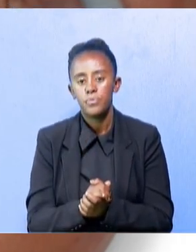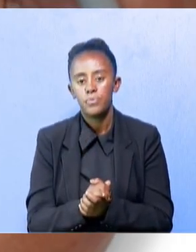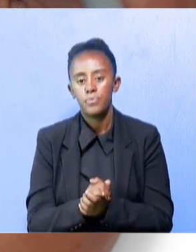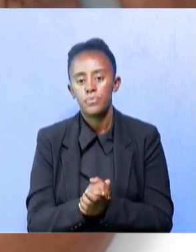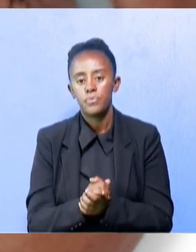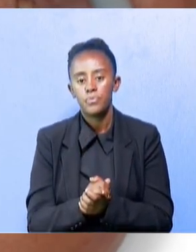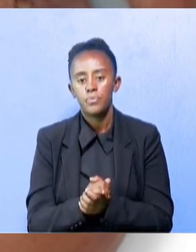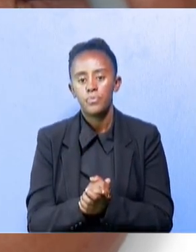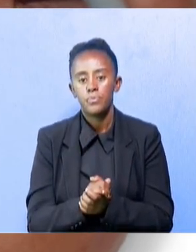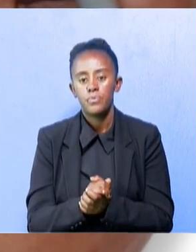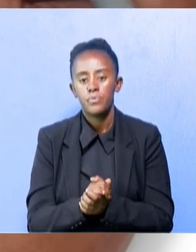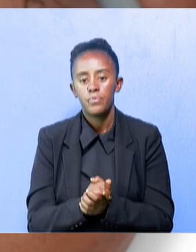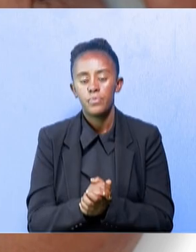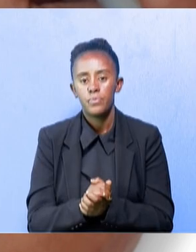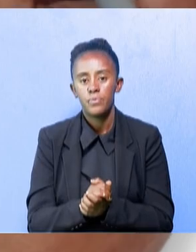Let's go.